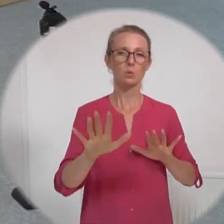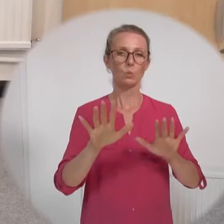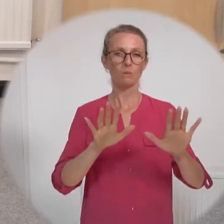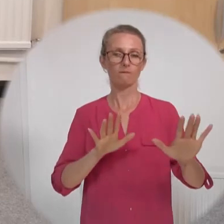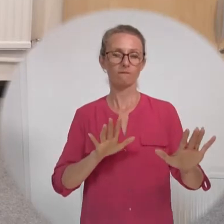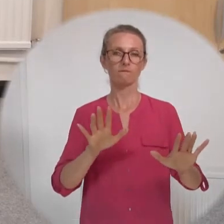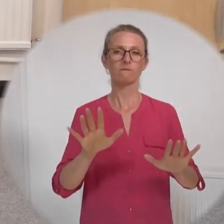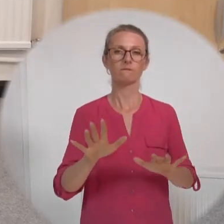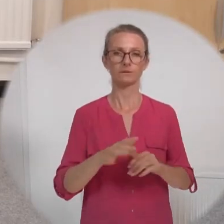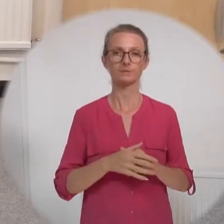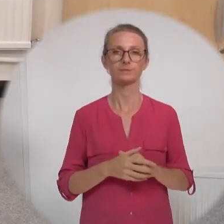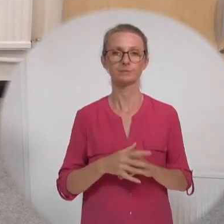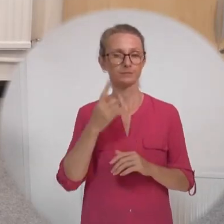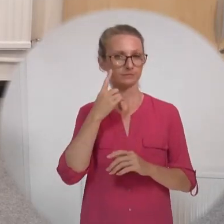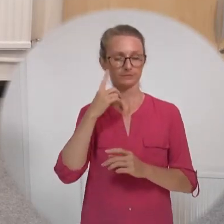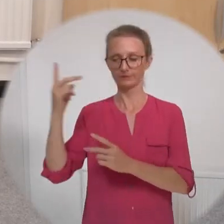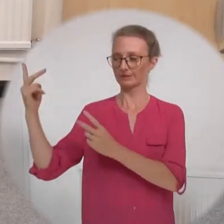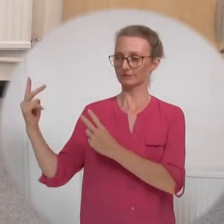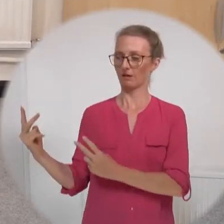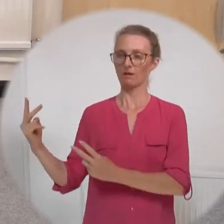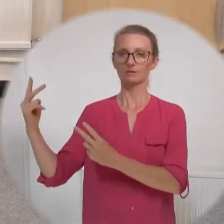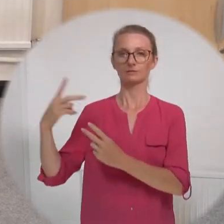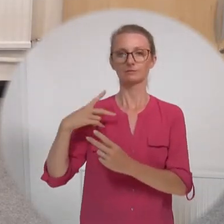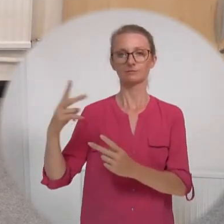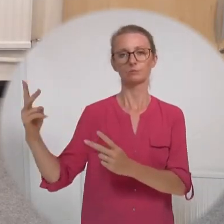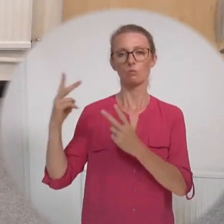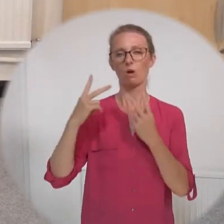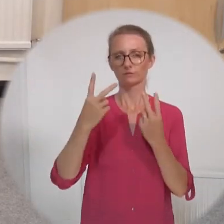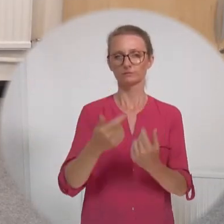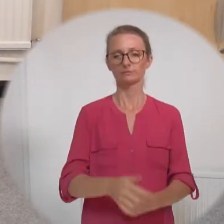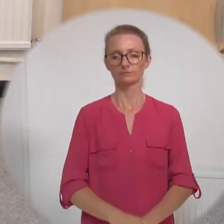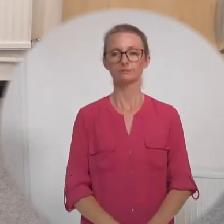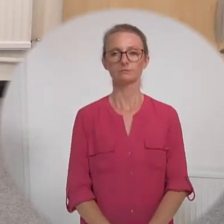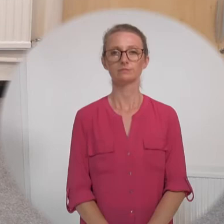From the side, I'll just do a few rounds.